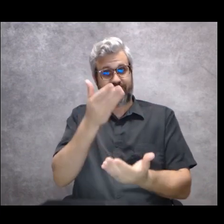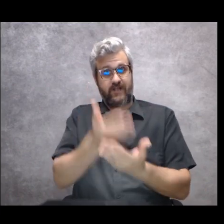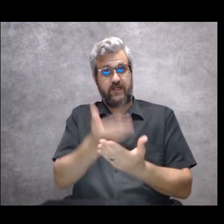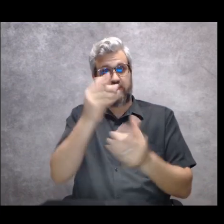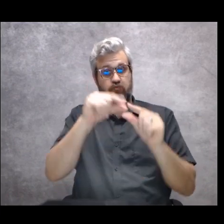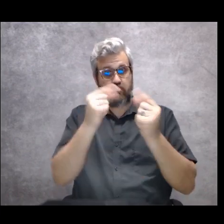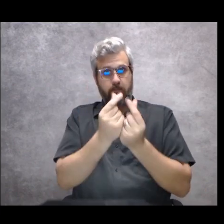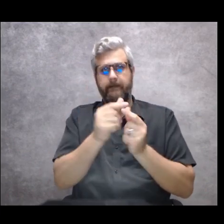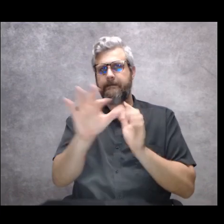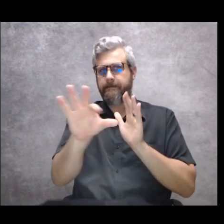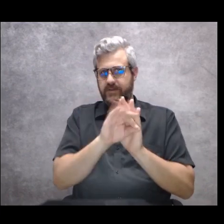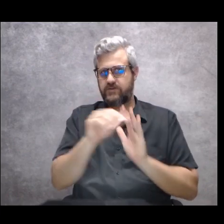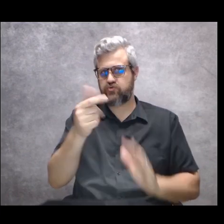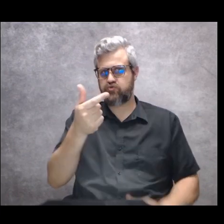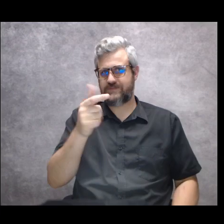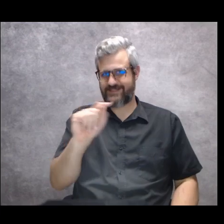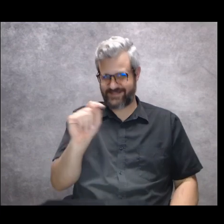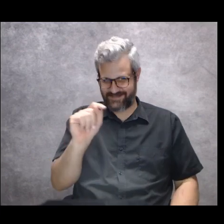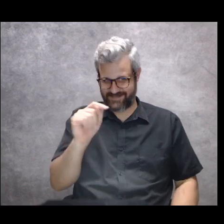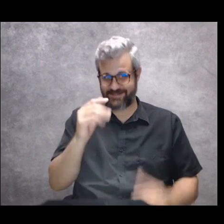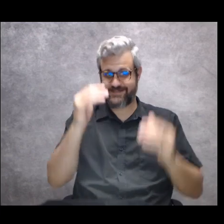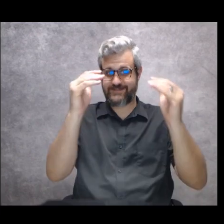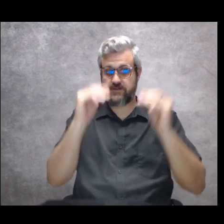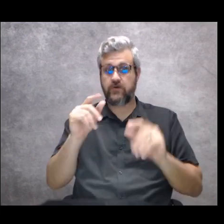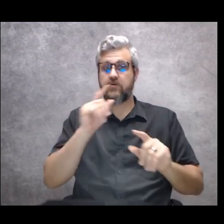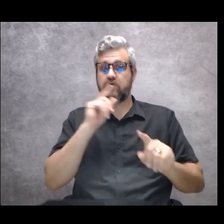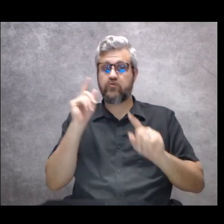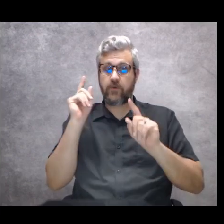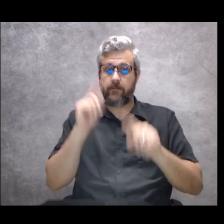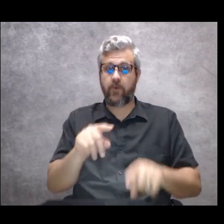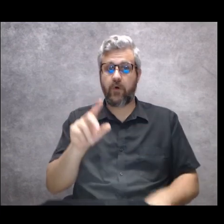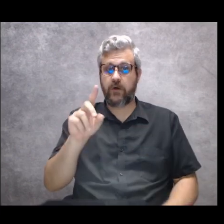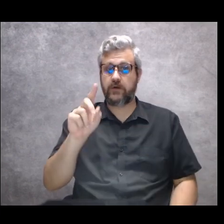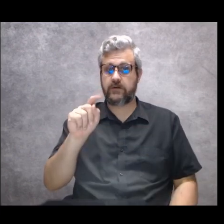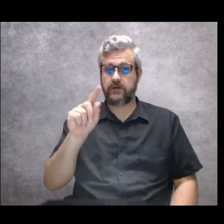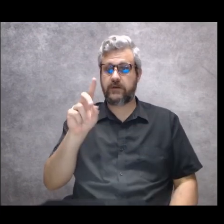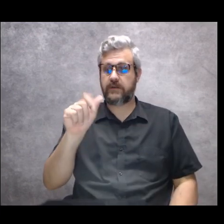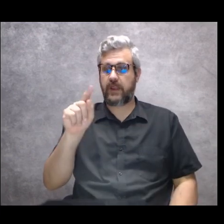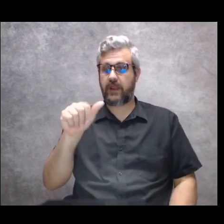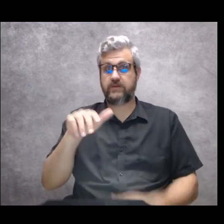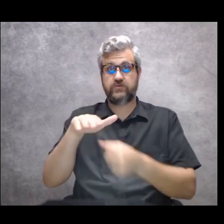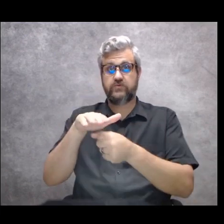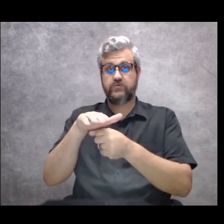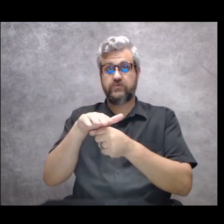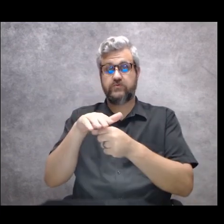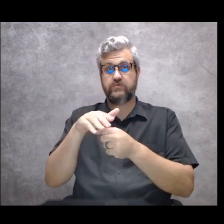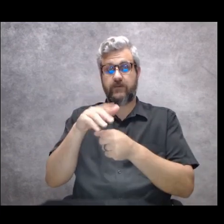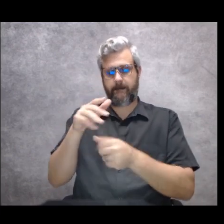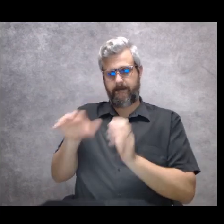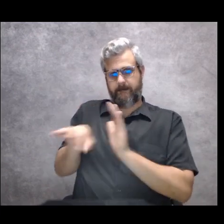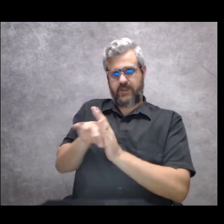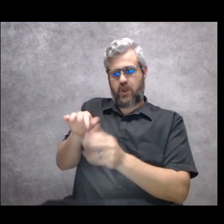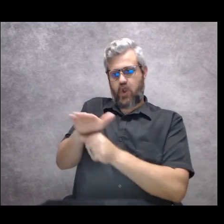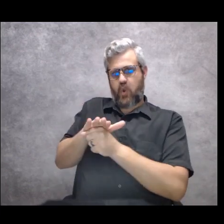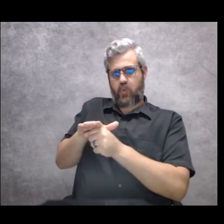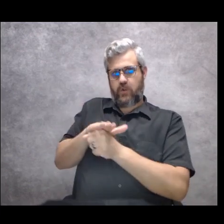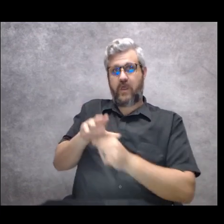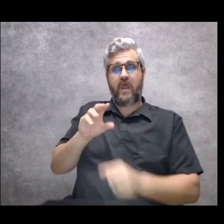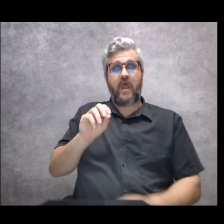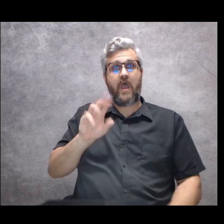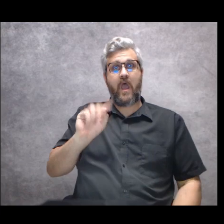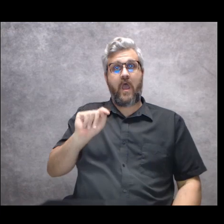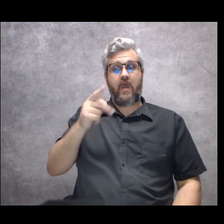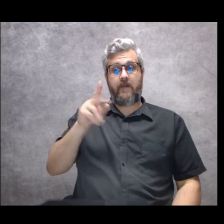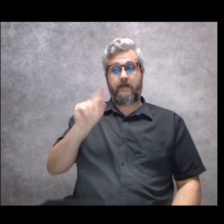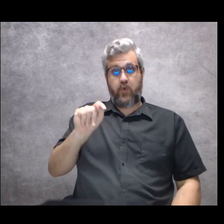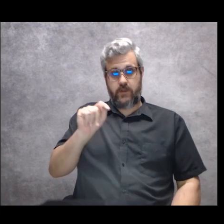Under Report Data Source, select Local Dataset. Under Output Options, select CSV